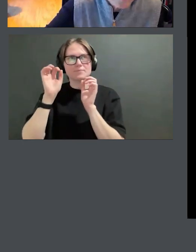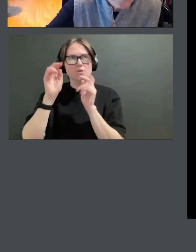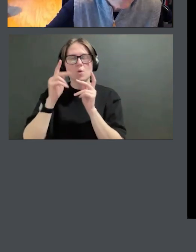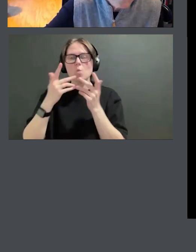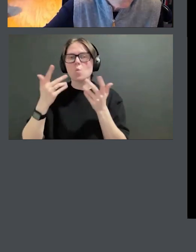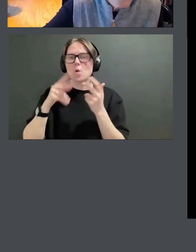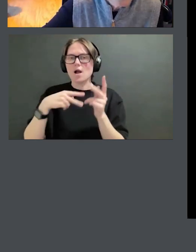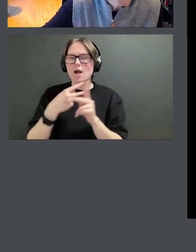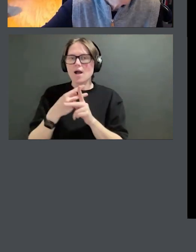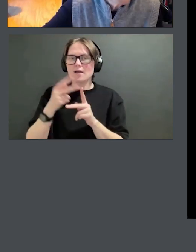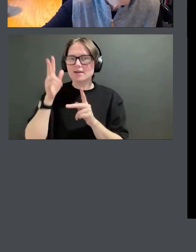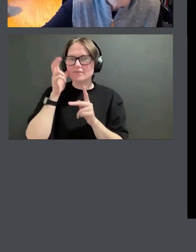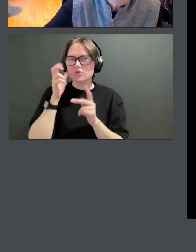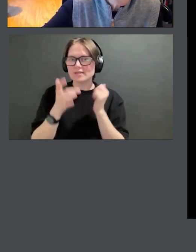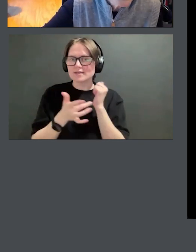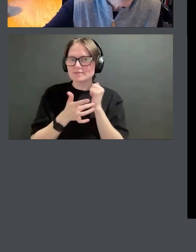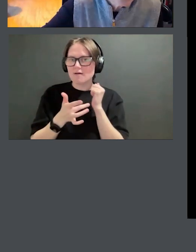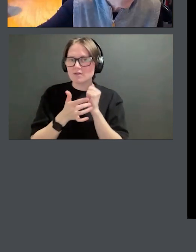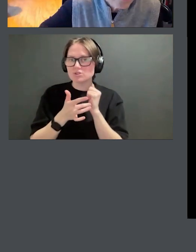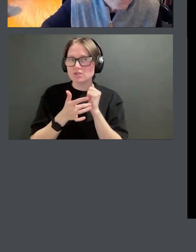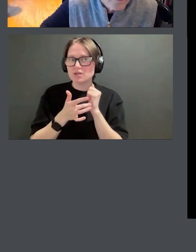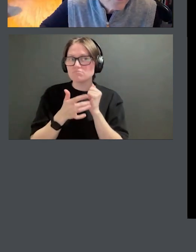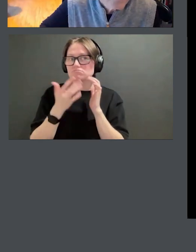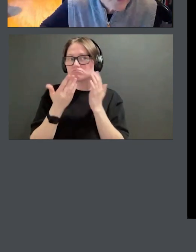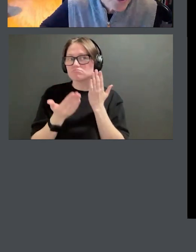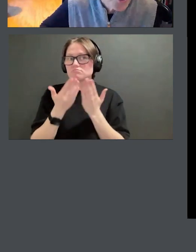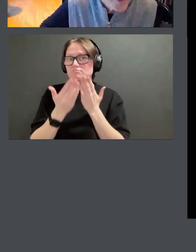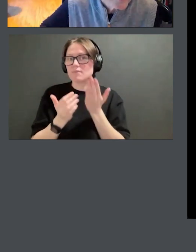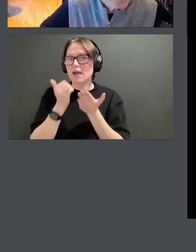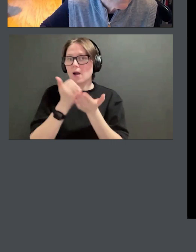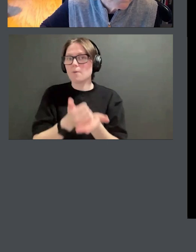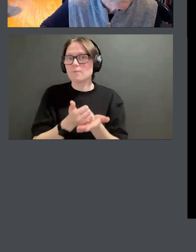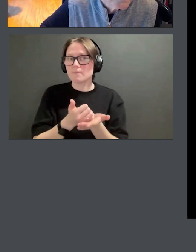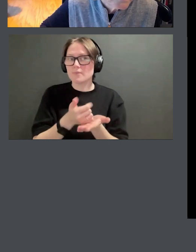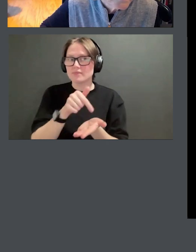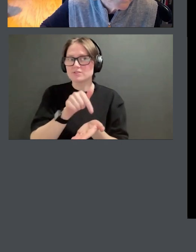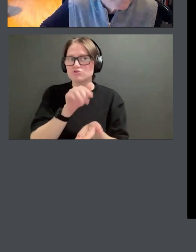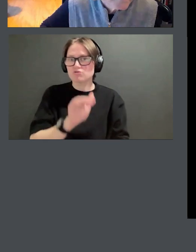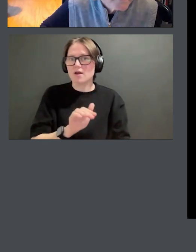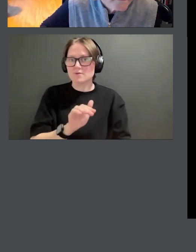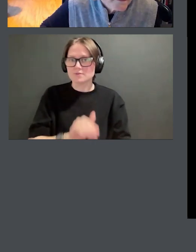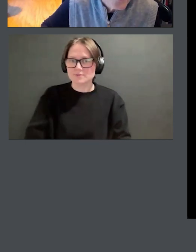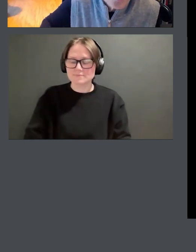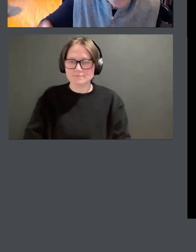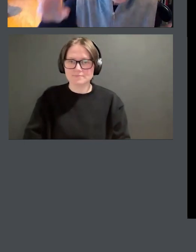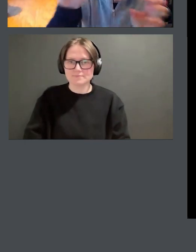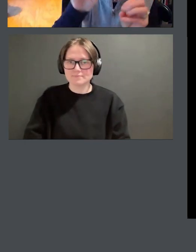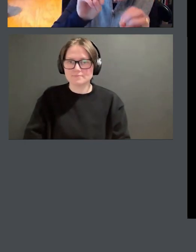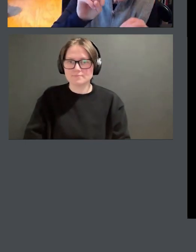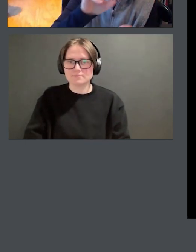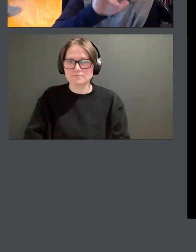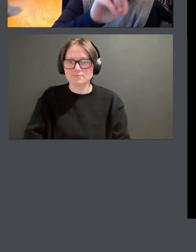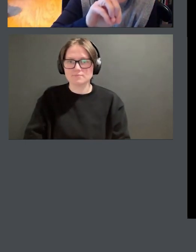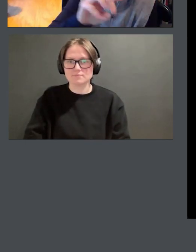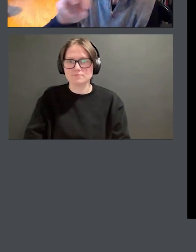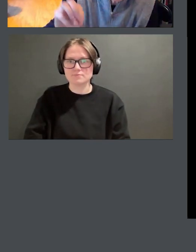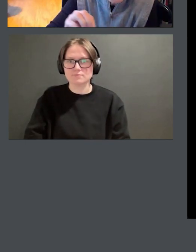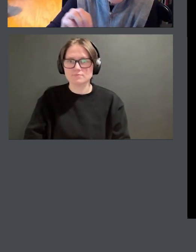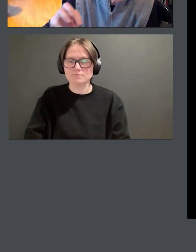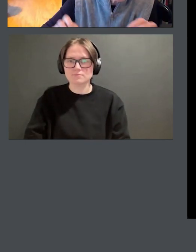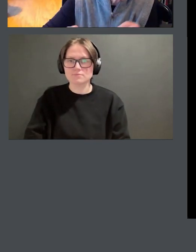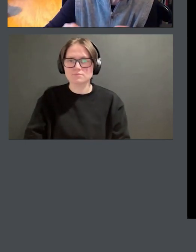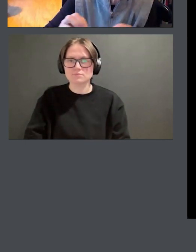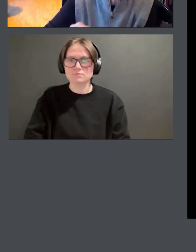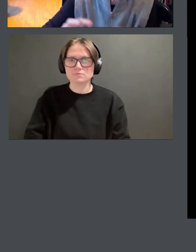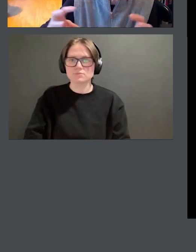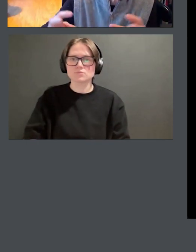technologies might be helpful for this child? We're starting to put little